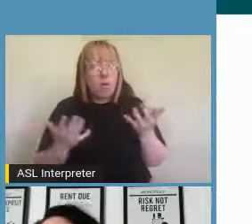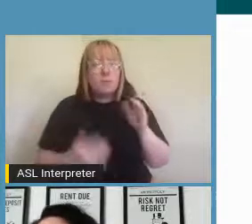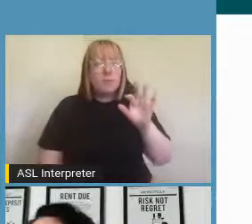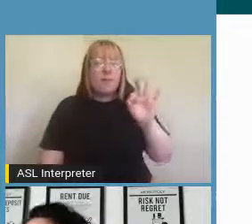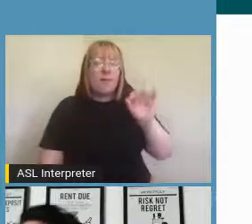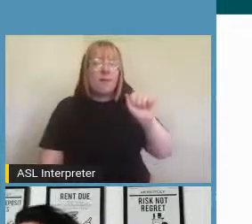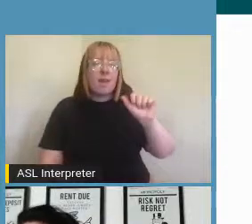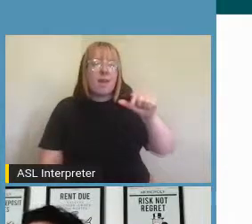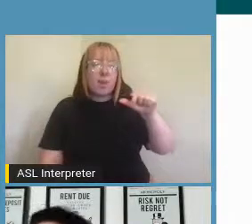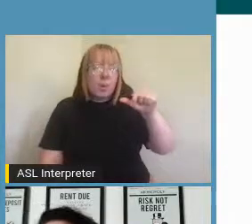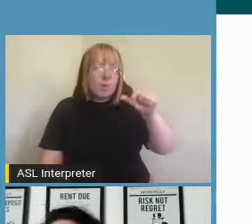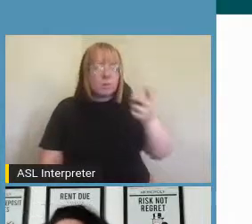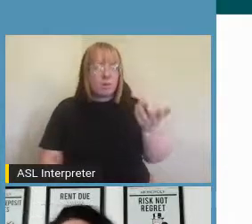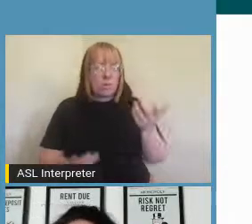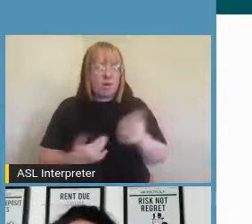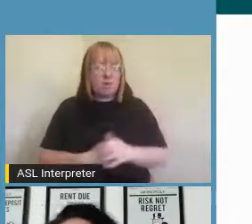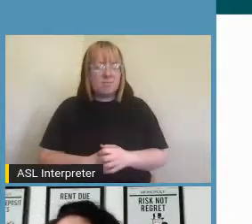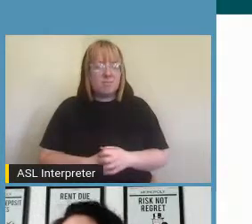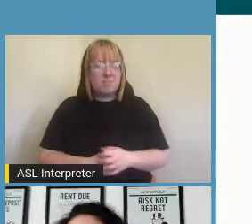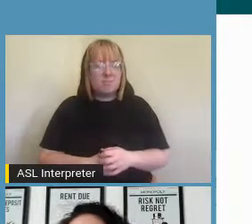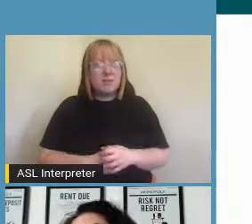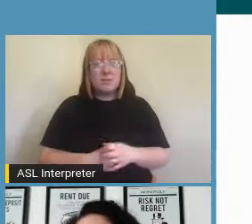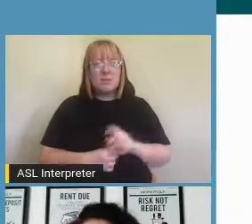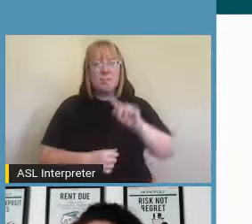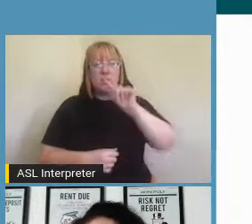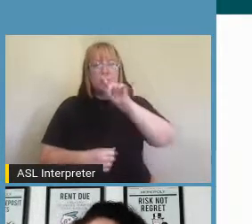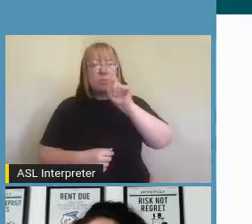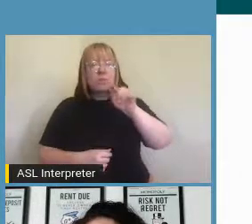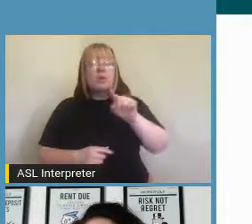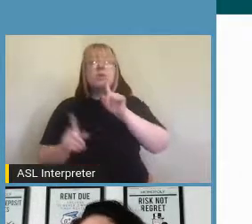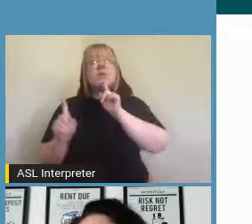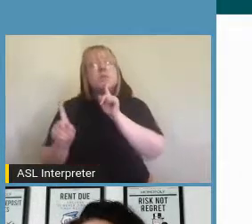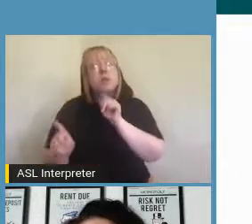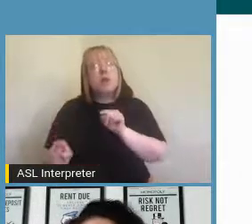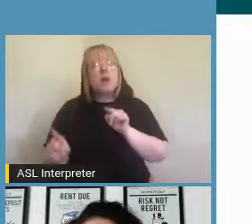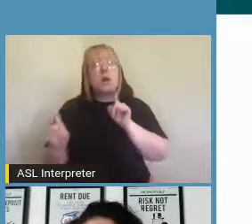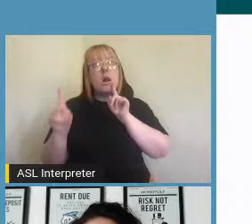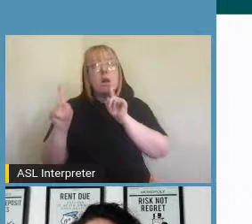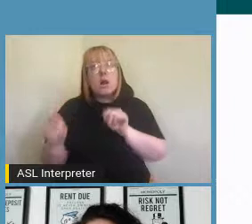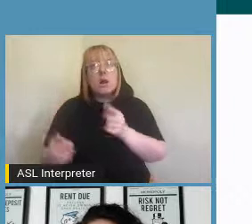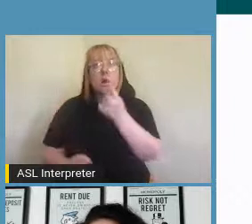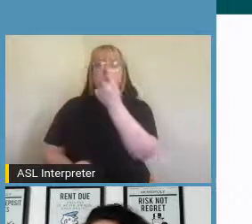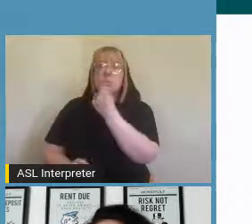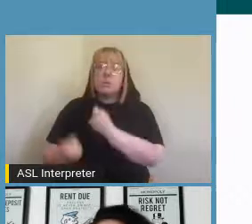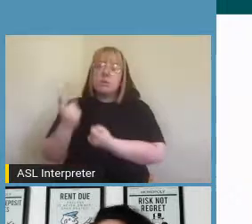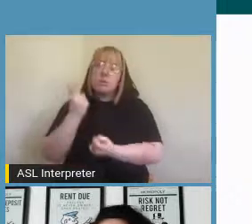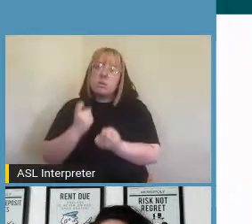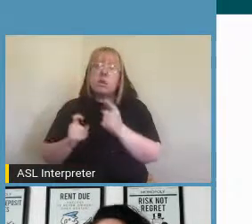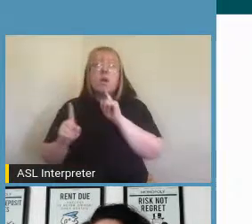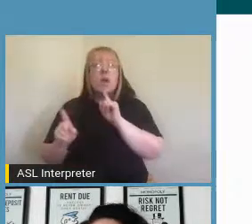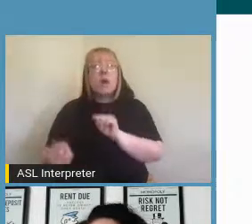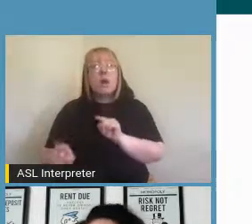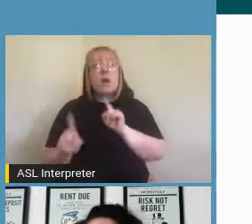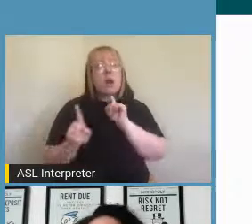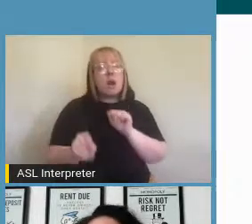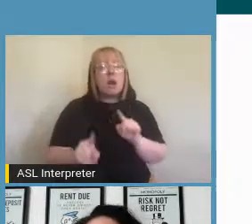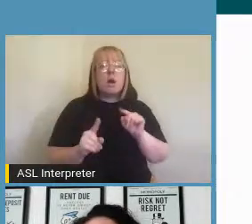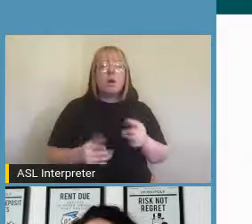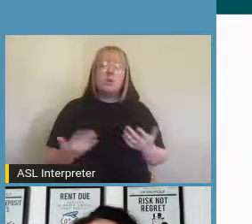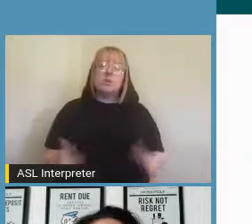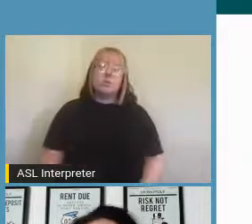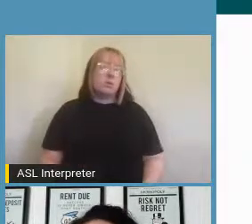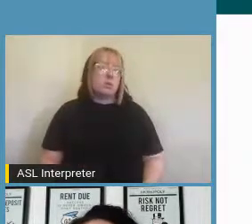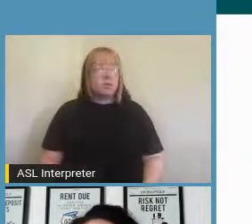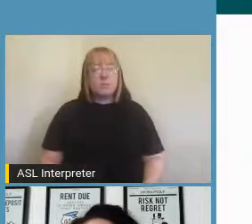FAQs? What are those questions that you are constantly repeating yourself around? That is typically when folks ask us, where should they start?